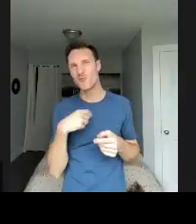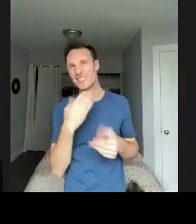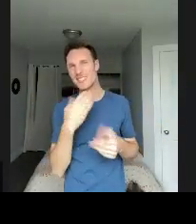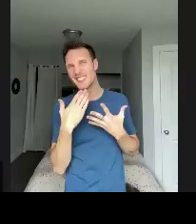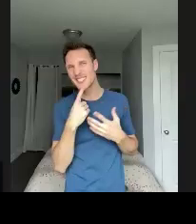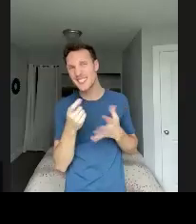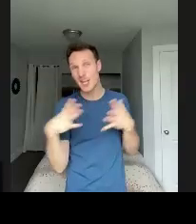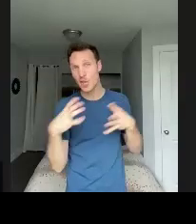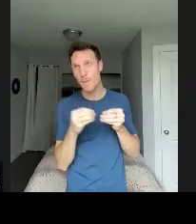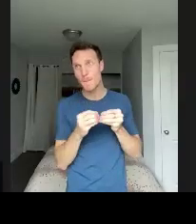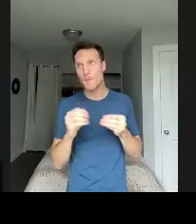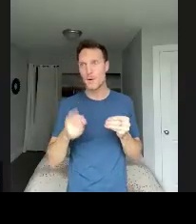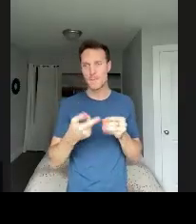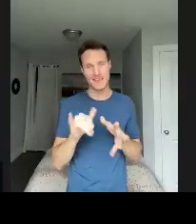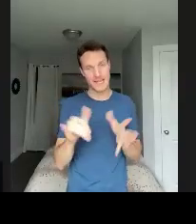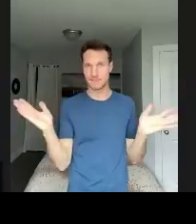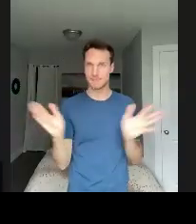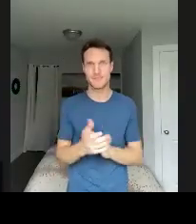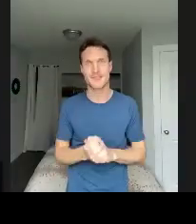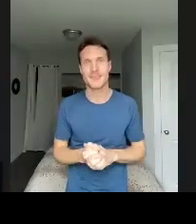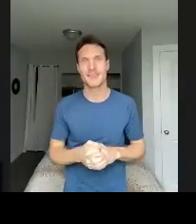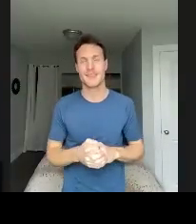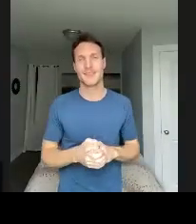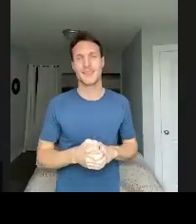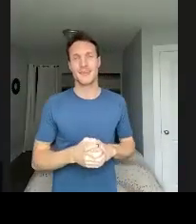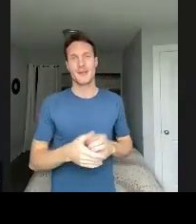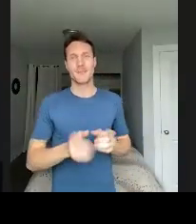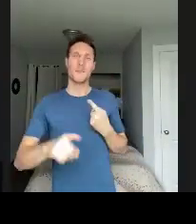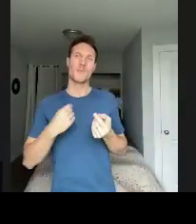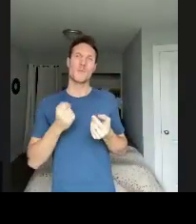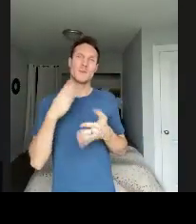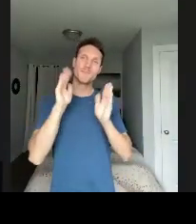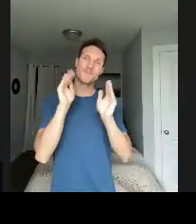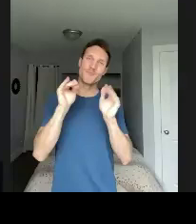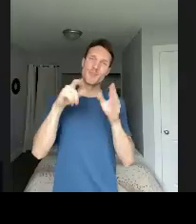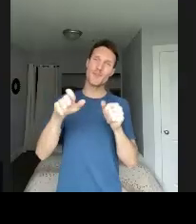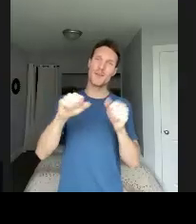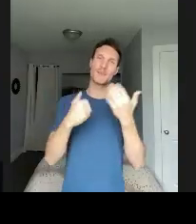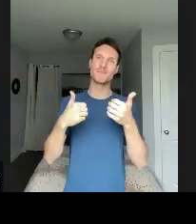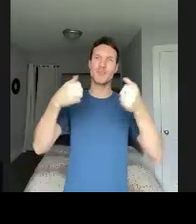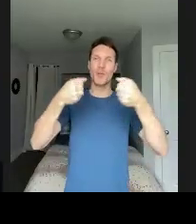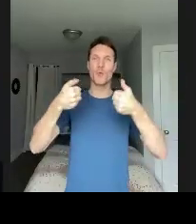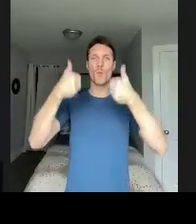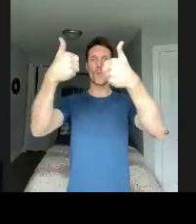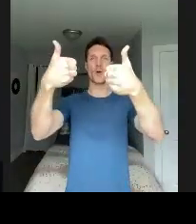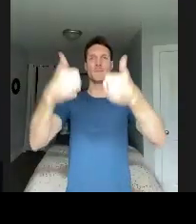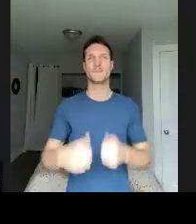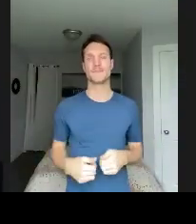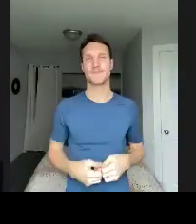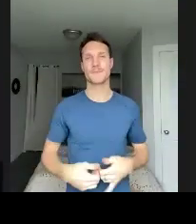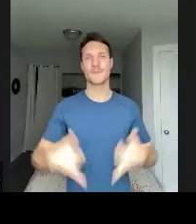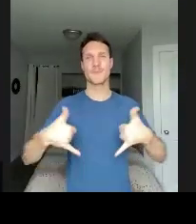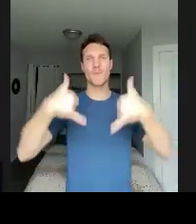that, other than we hope to have an award out by obviously the next time we meet. So